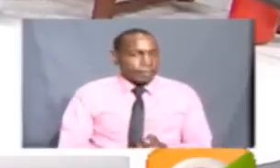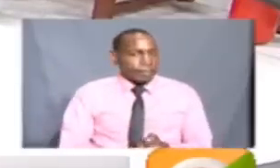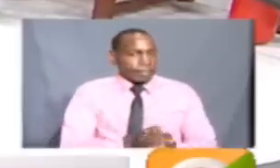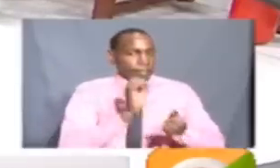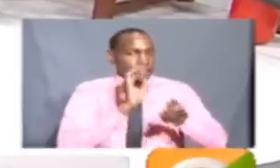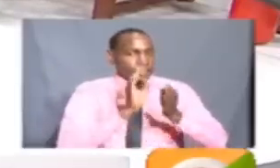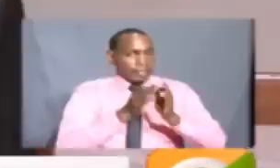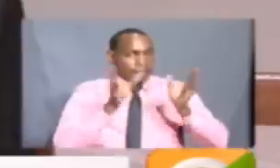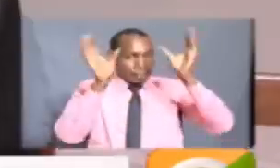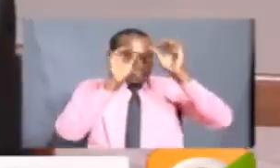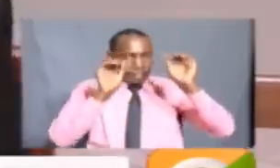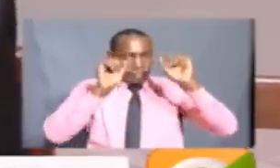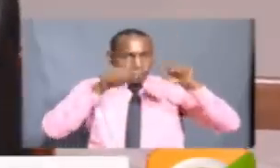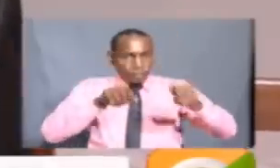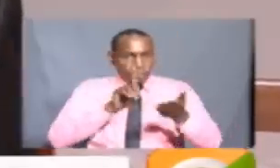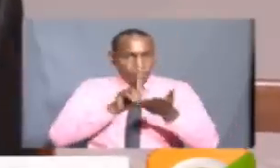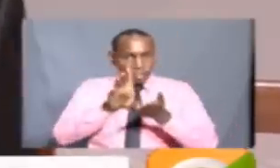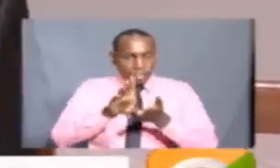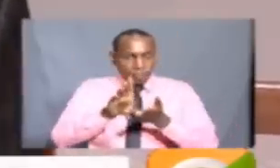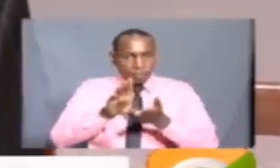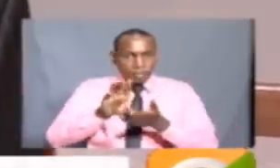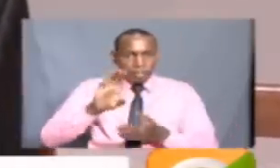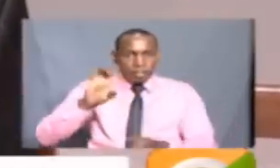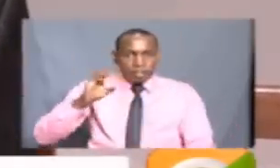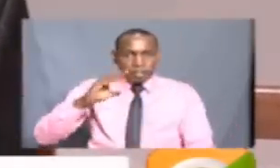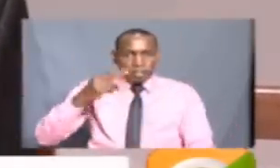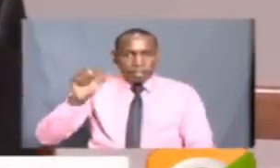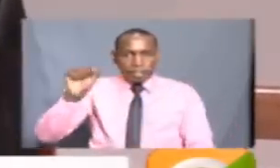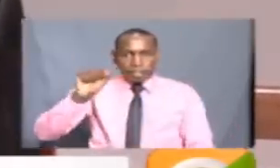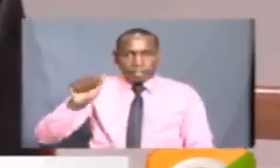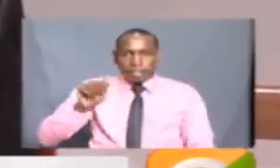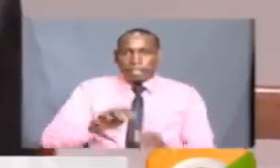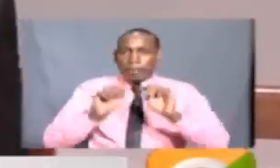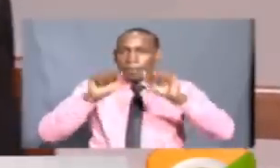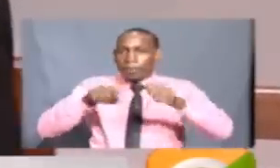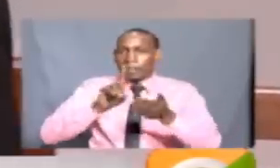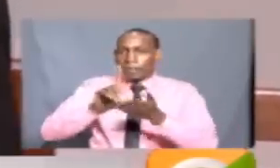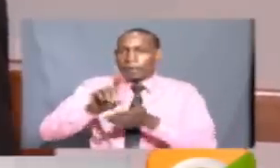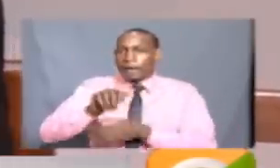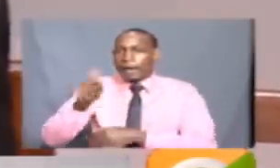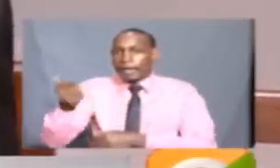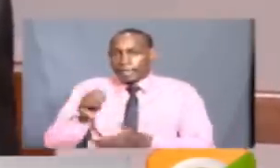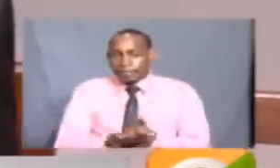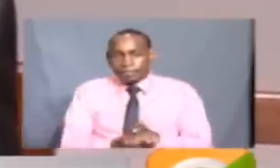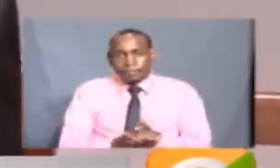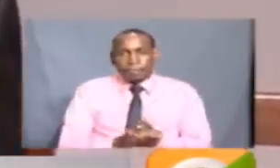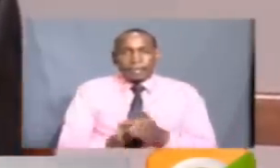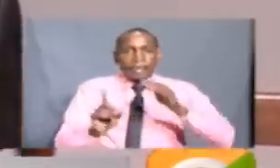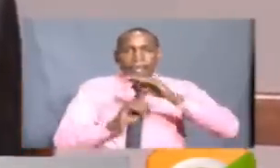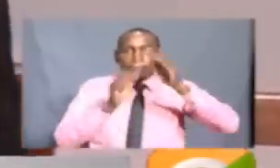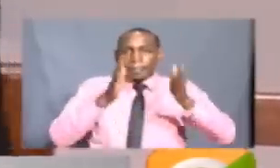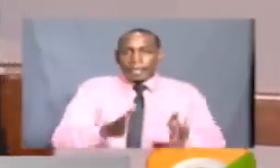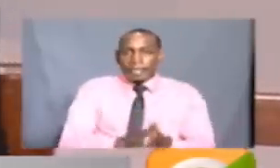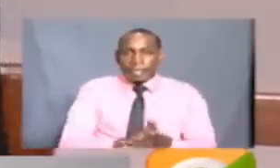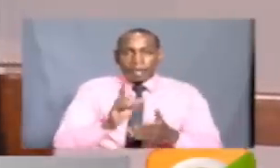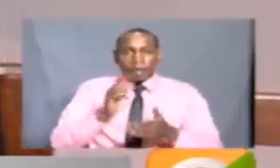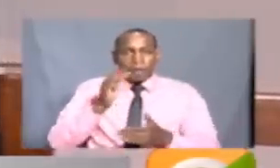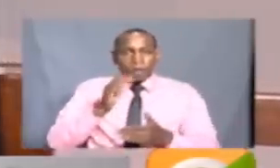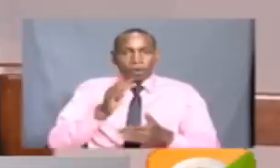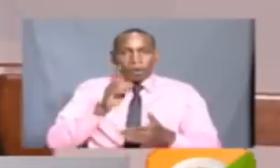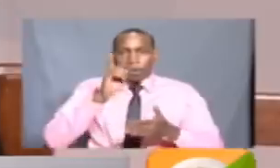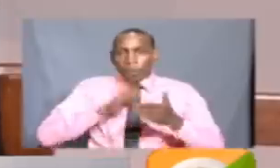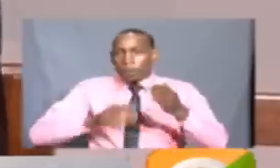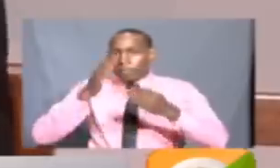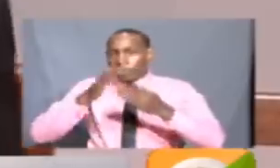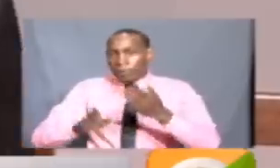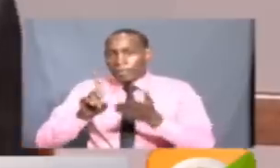President can fire Echesa, he can fire anyone else in his cabinet. Yeah. What is stopping him from